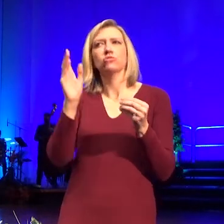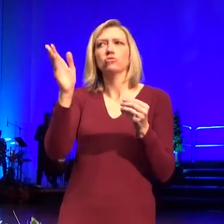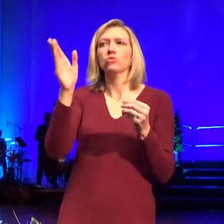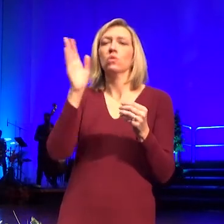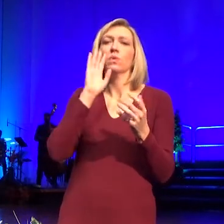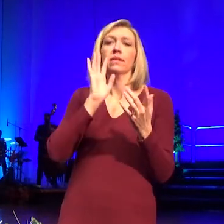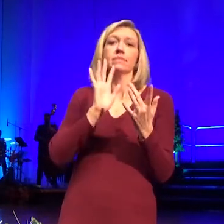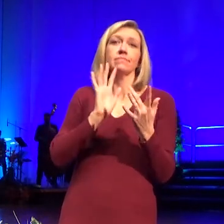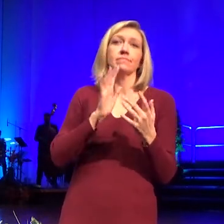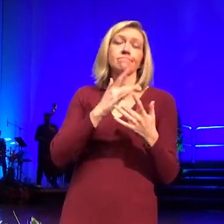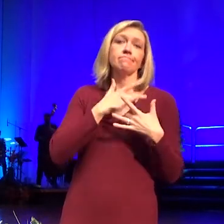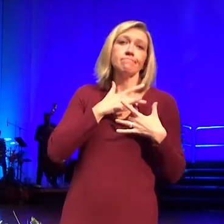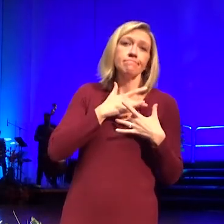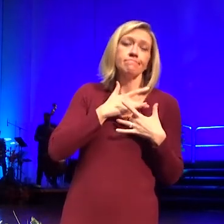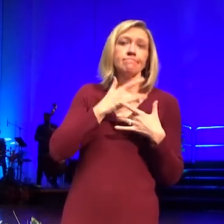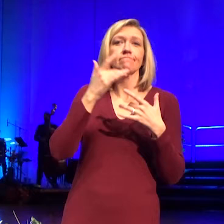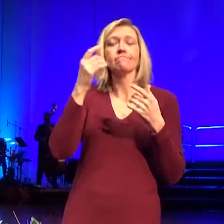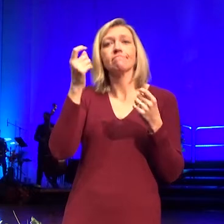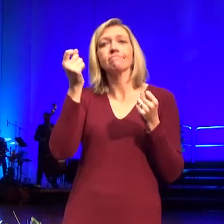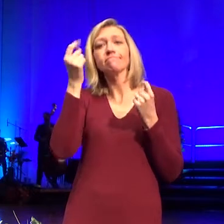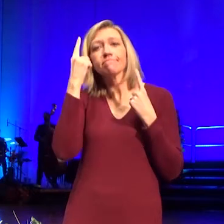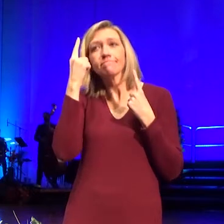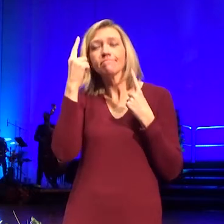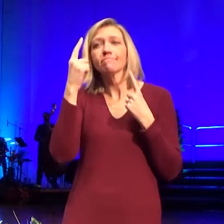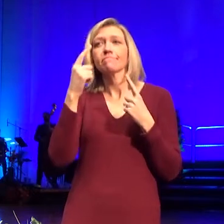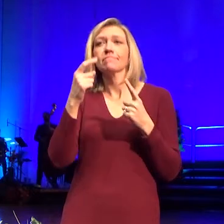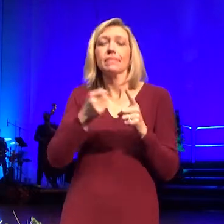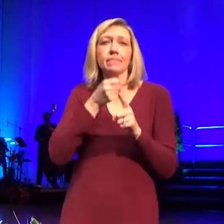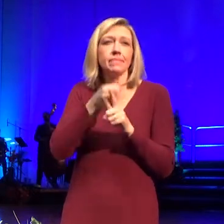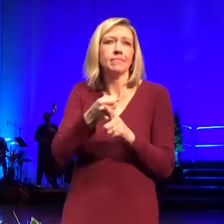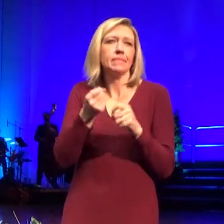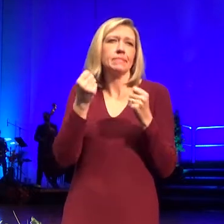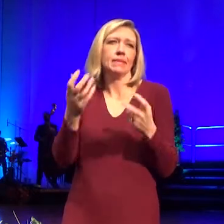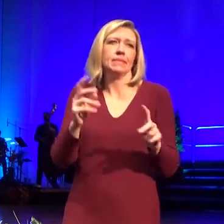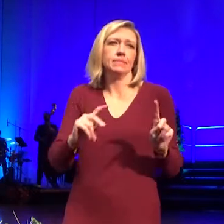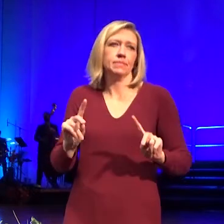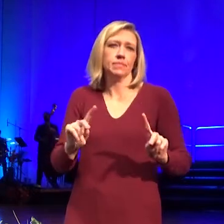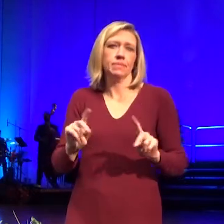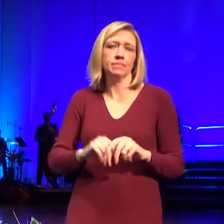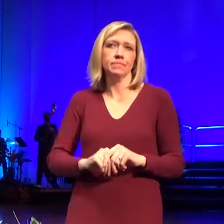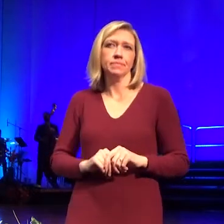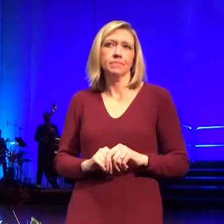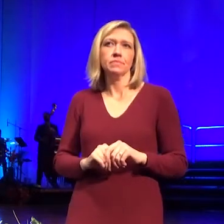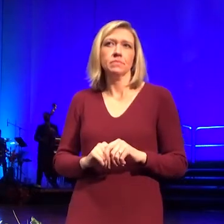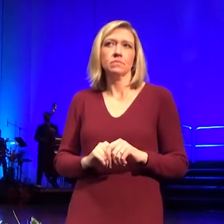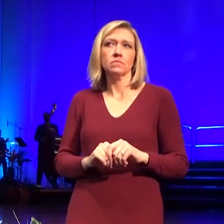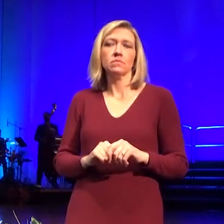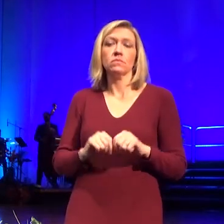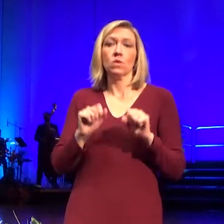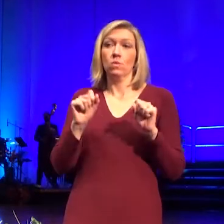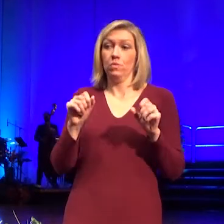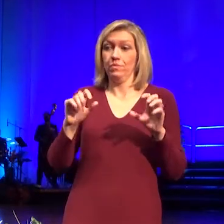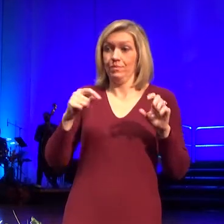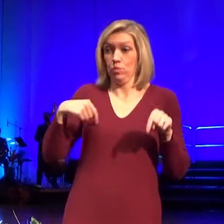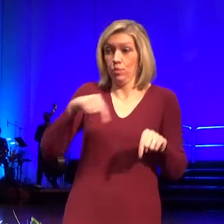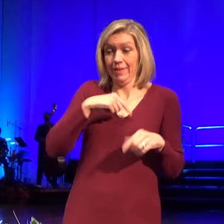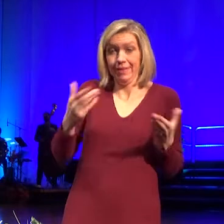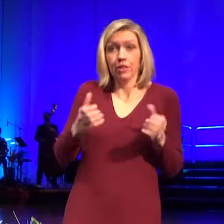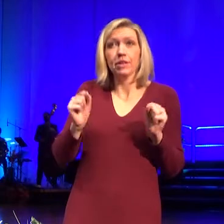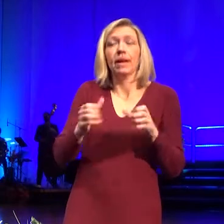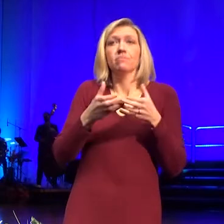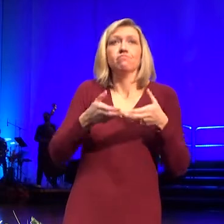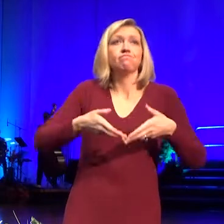hearts and the minds of so many, and then we can take it out into the